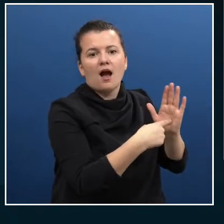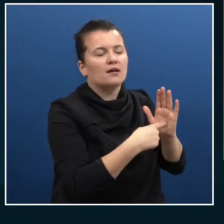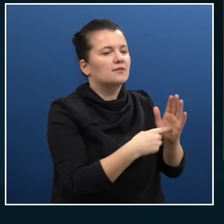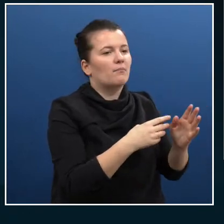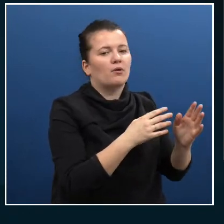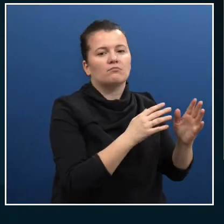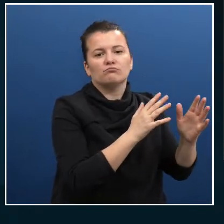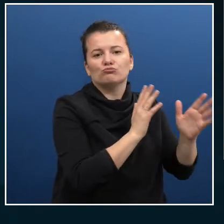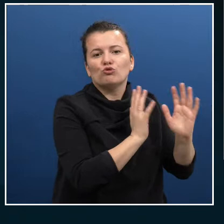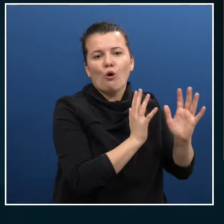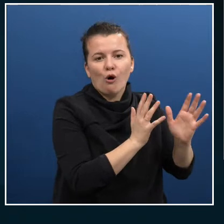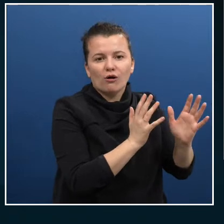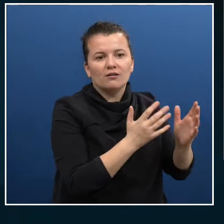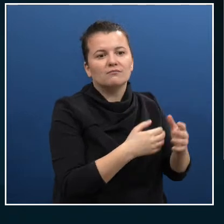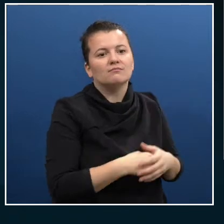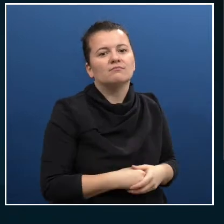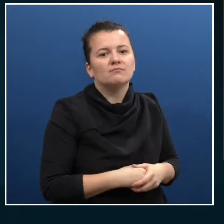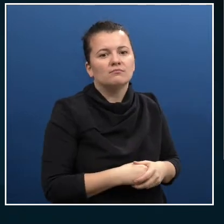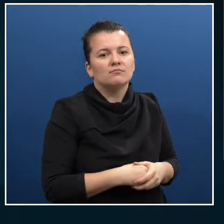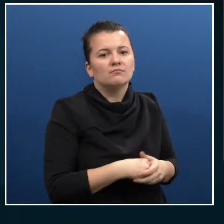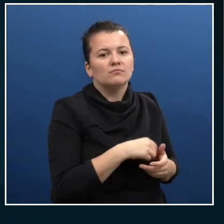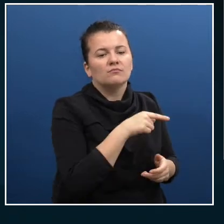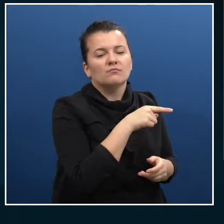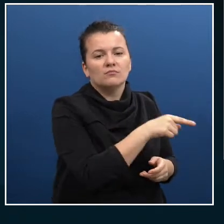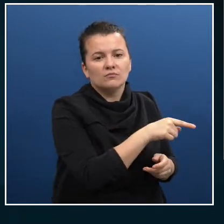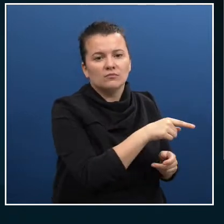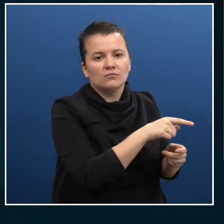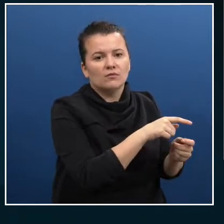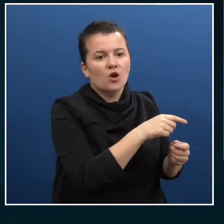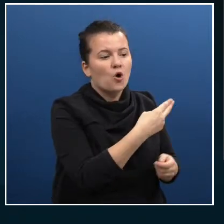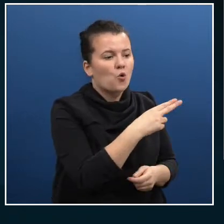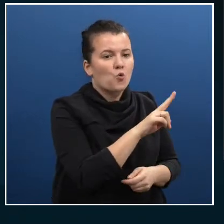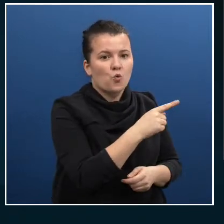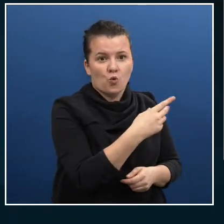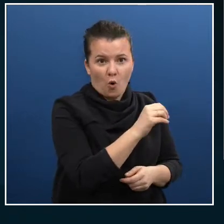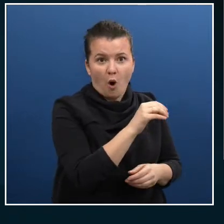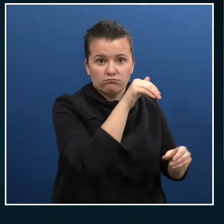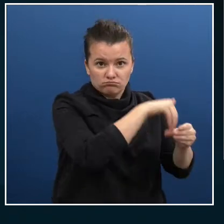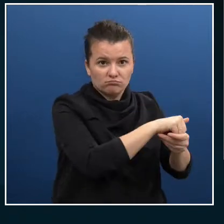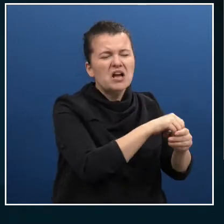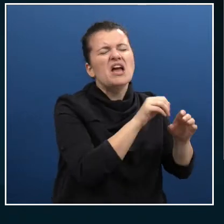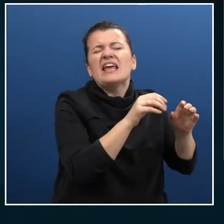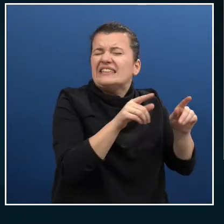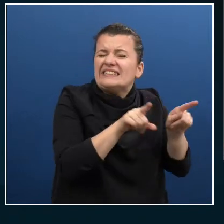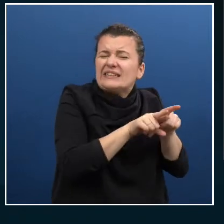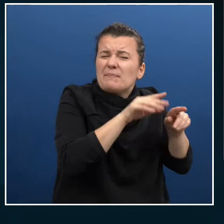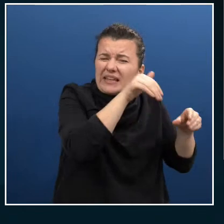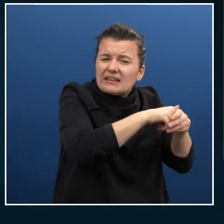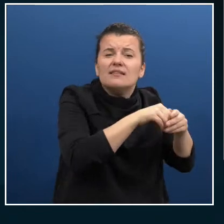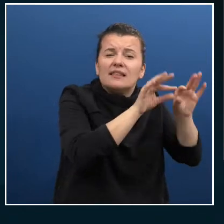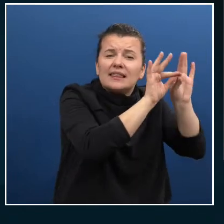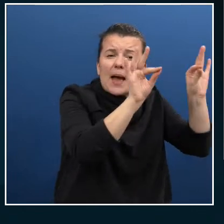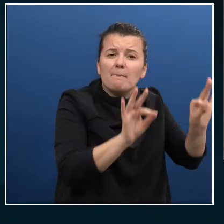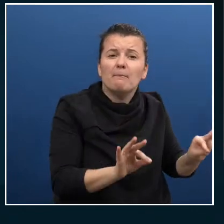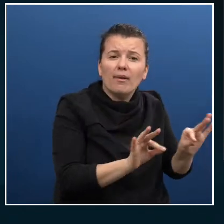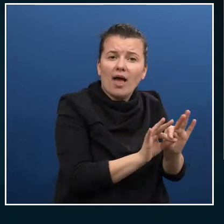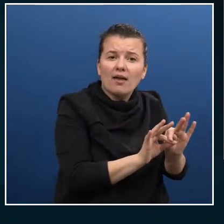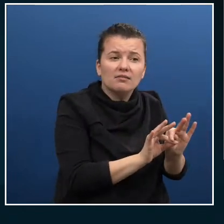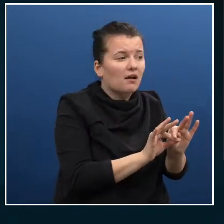You can also use in Hugo. You can use templates, and you have many